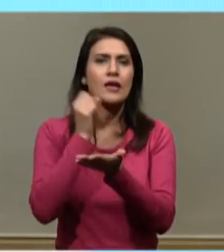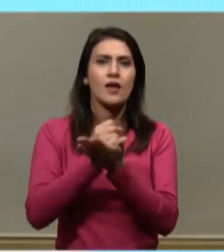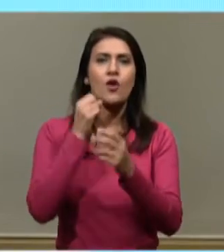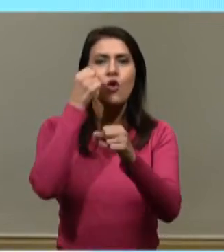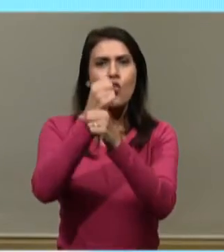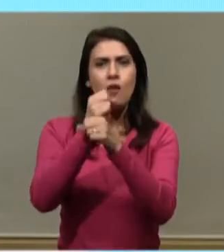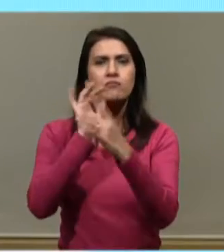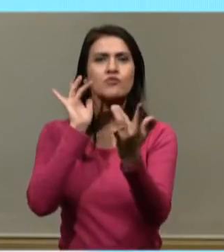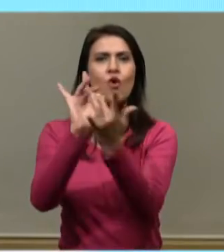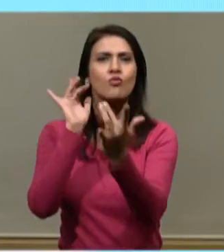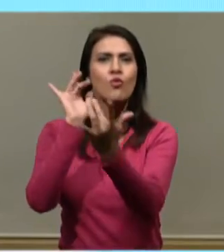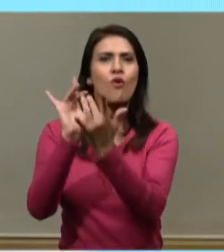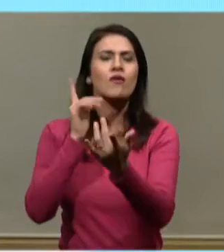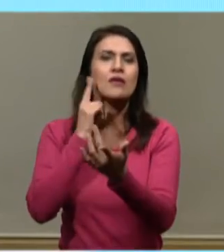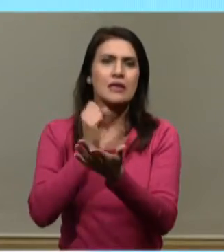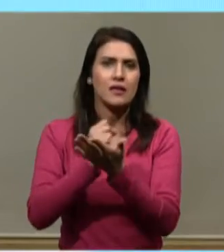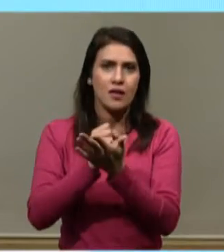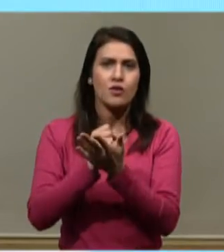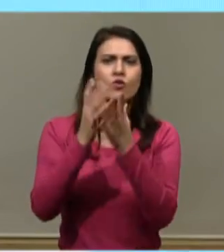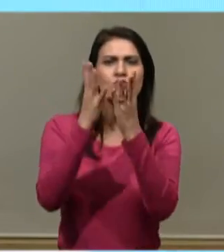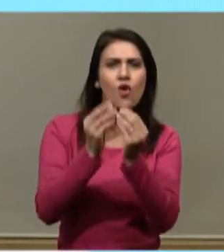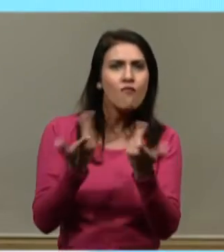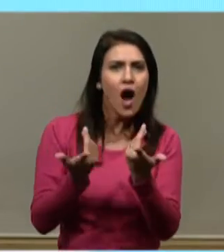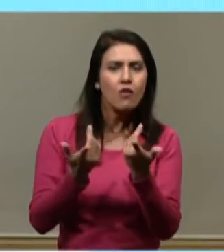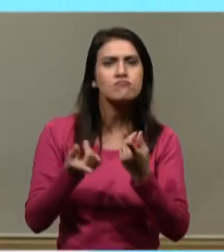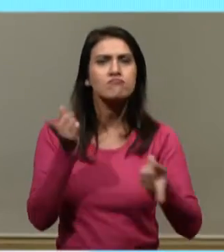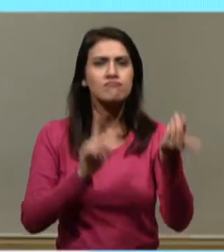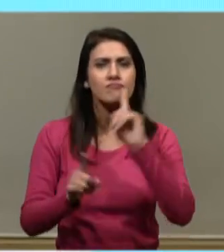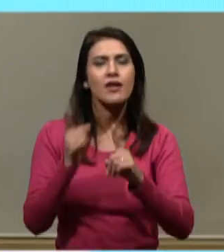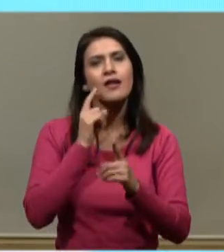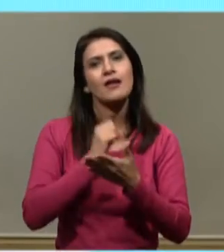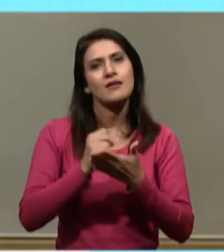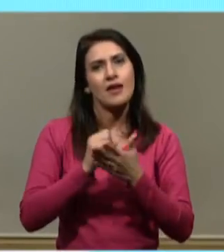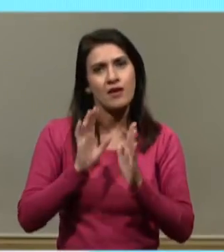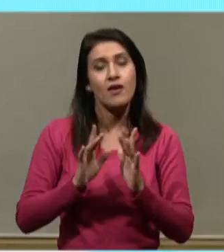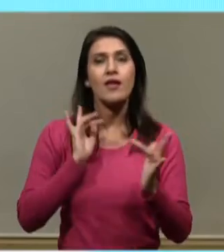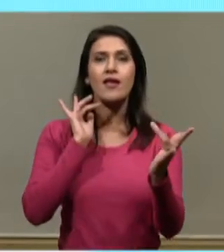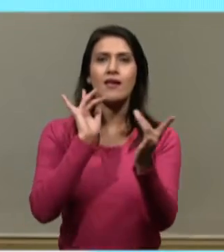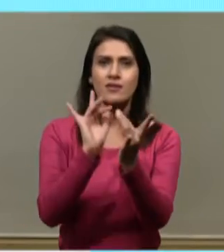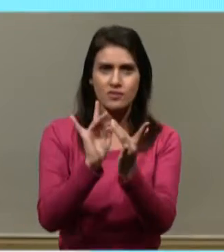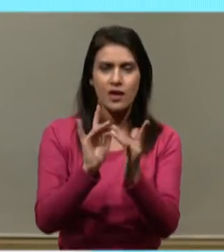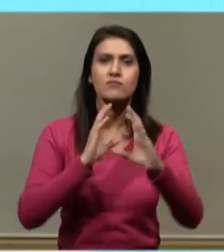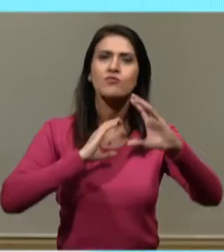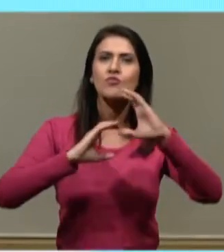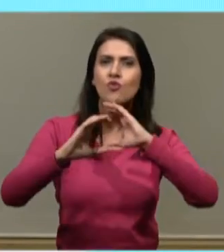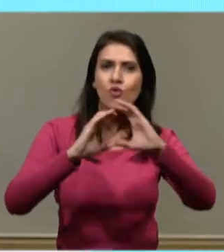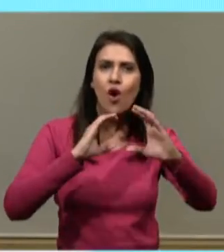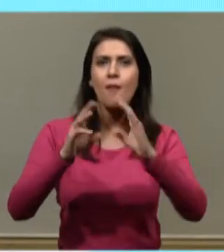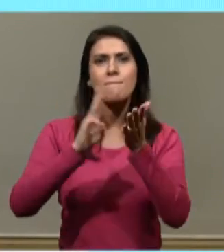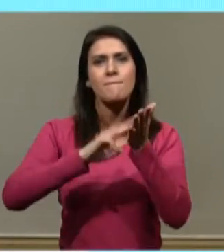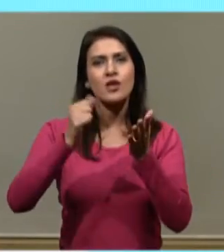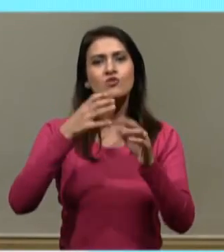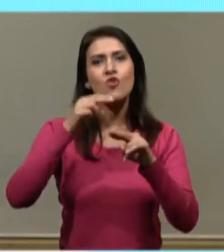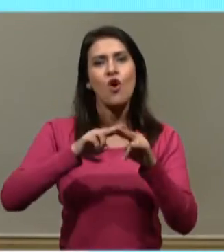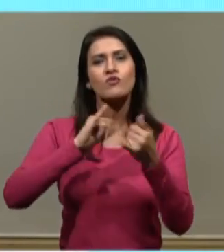and see what comes out. So in fact, more recently, we were interacting with the Ministry of